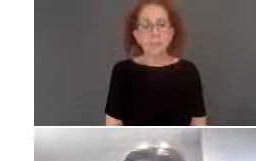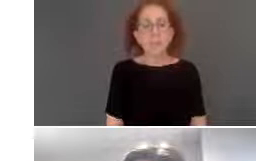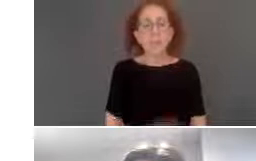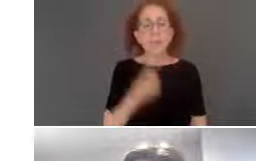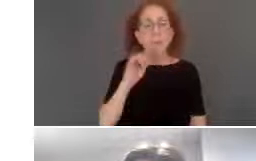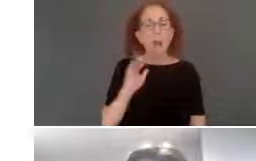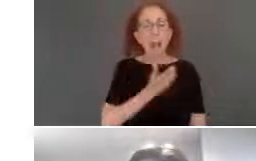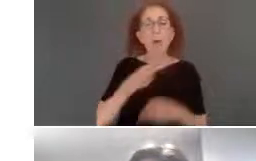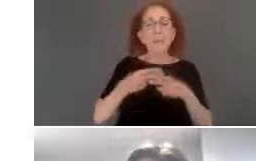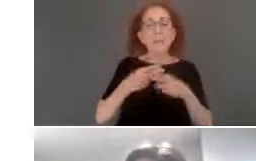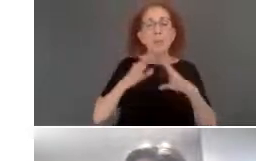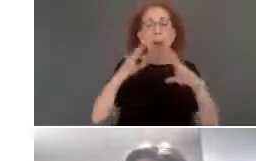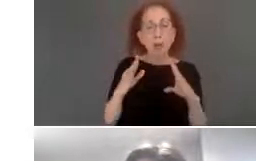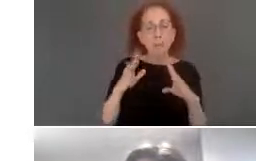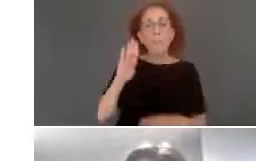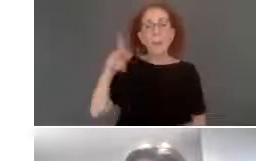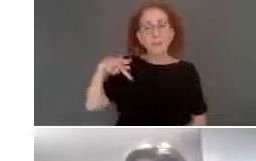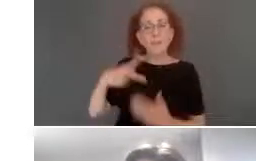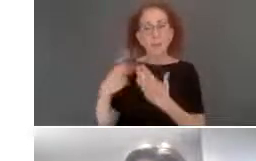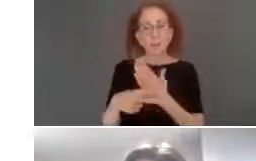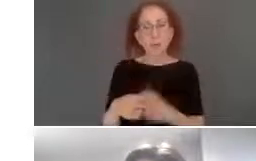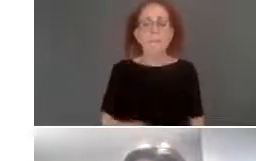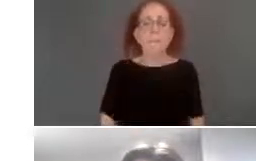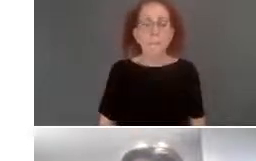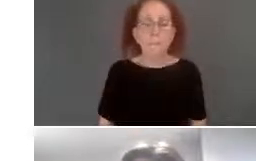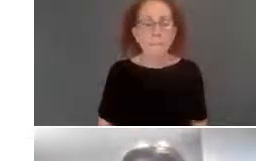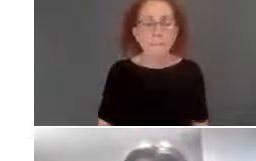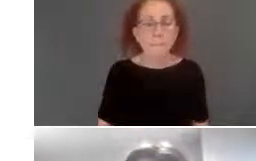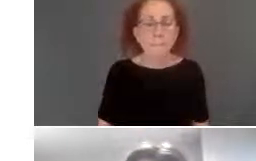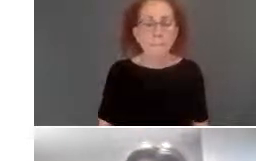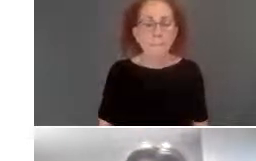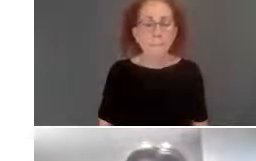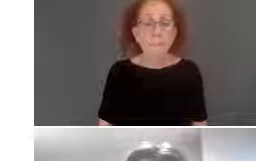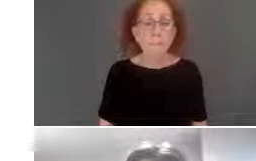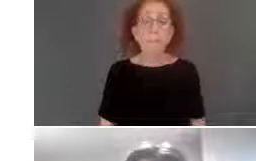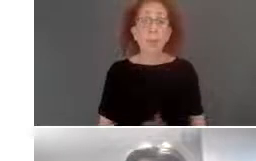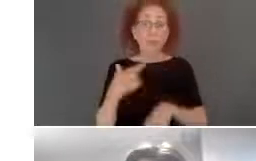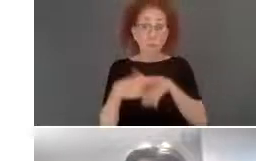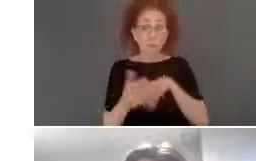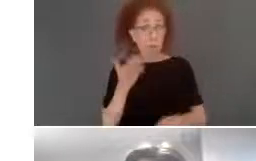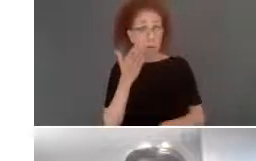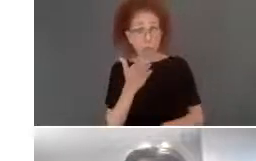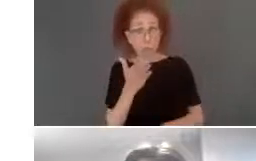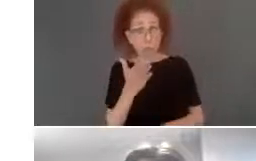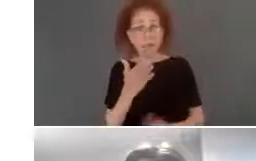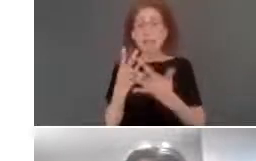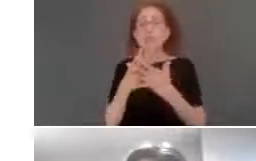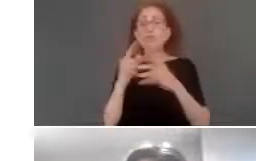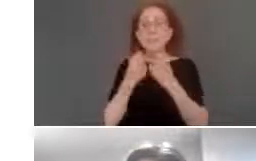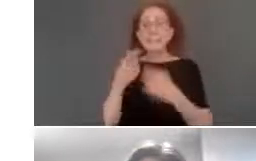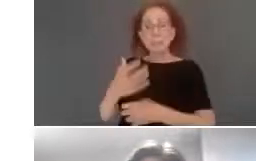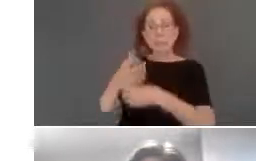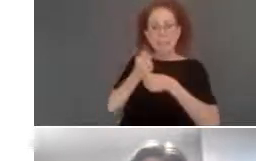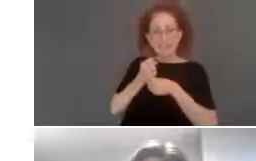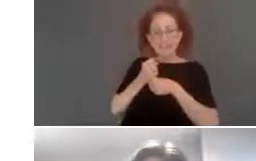housing Bounce Back Philly program. Once the referral is submitted, it goes to our screening team, and